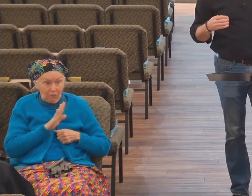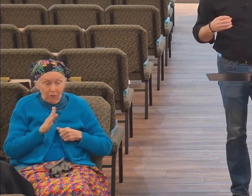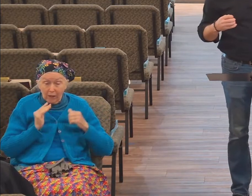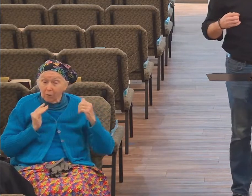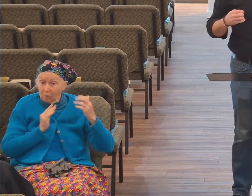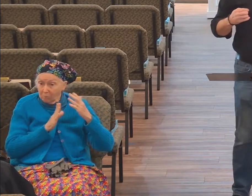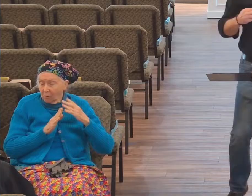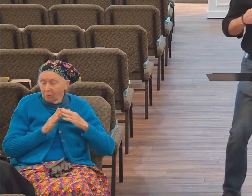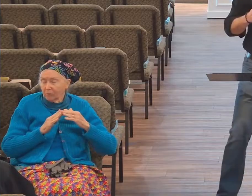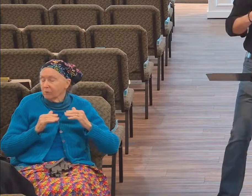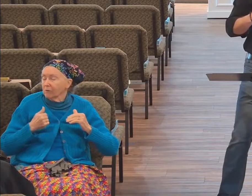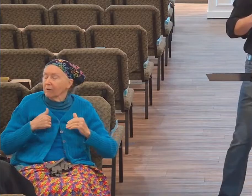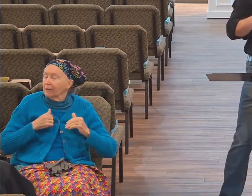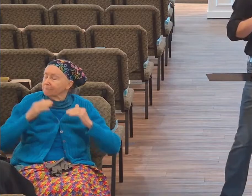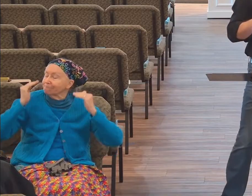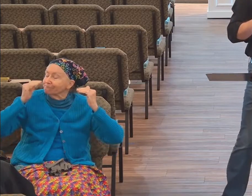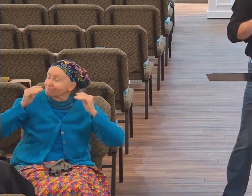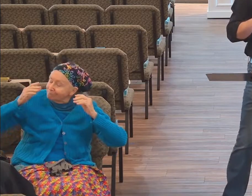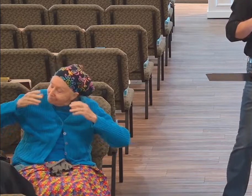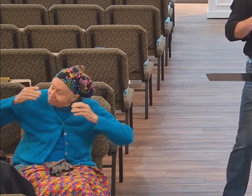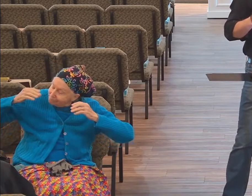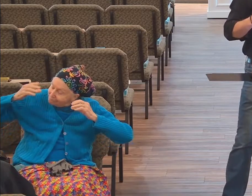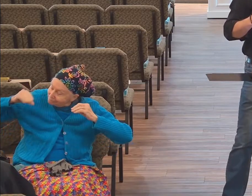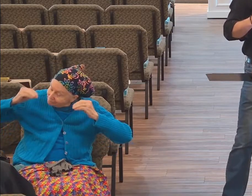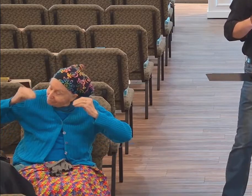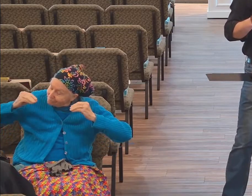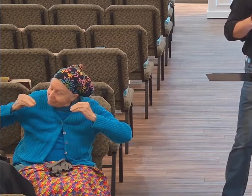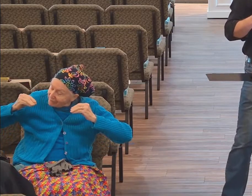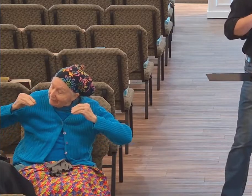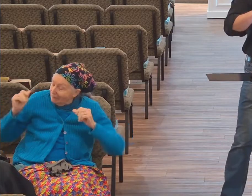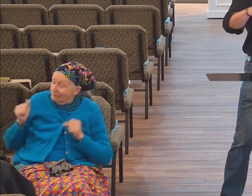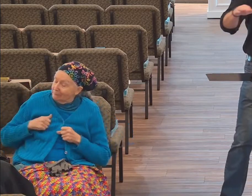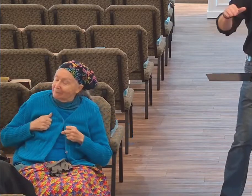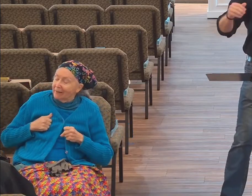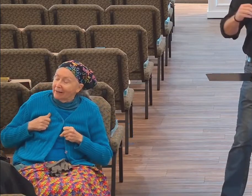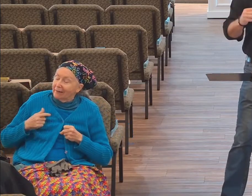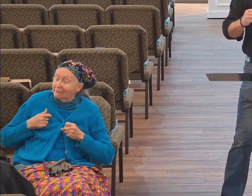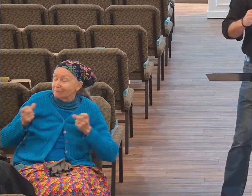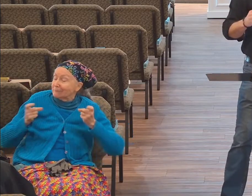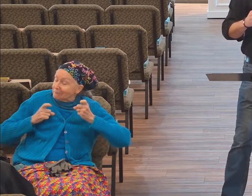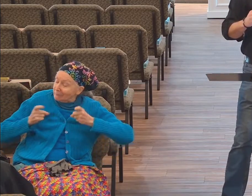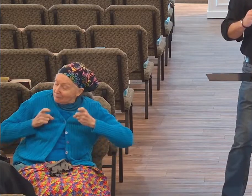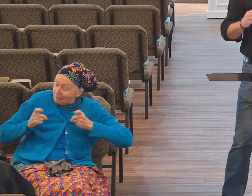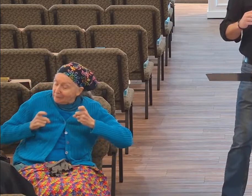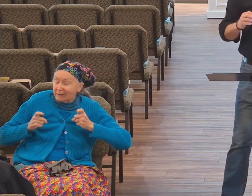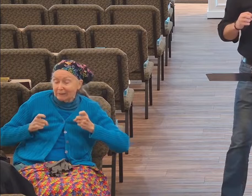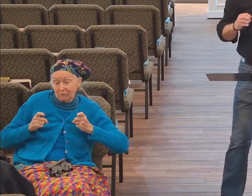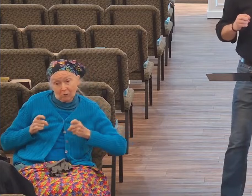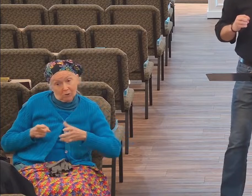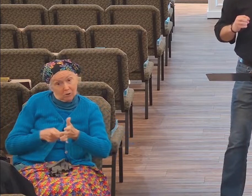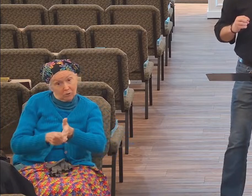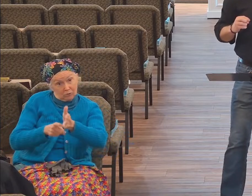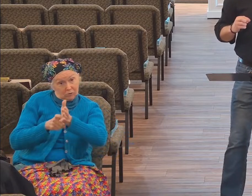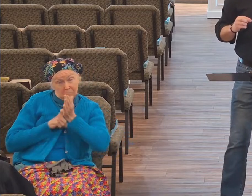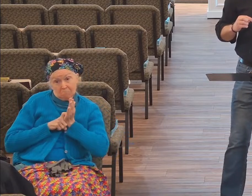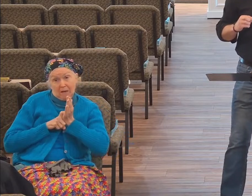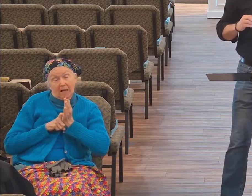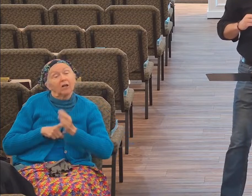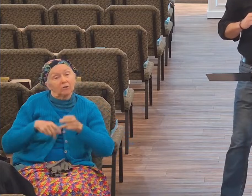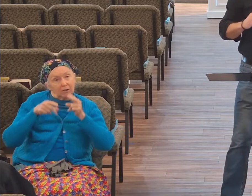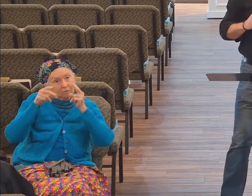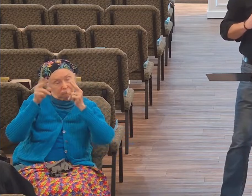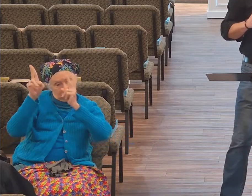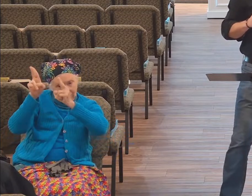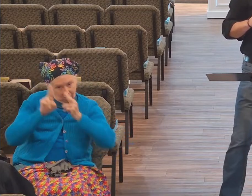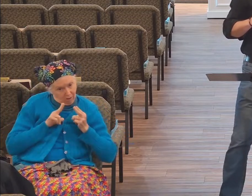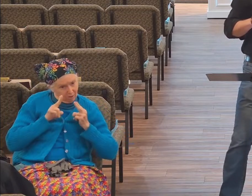mindset, okay? So it means they're dominating, right? Very domineering. They're demanding honor, okay?